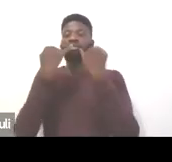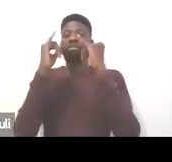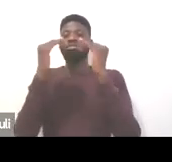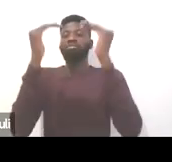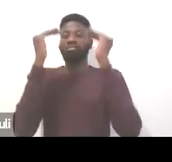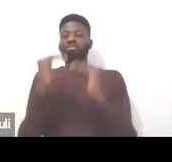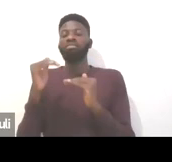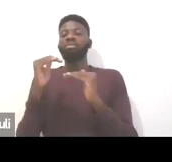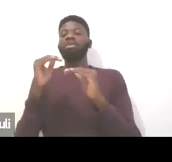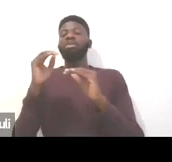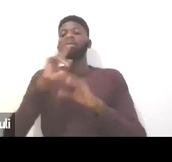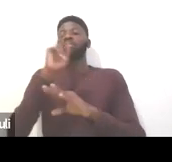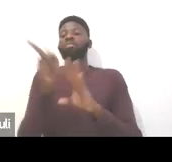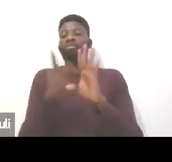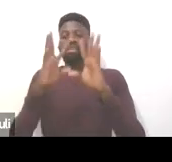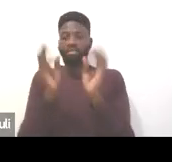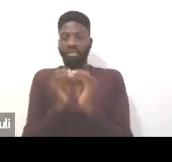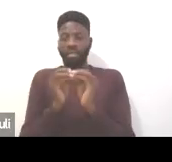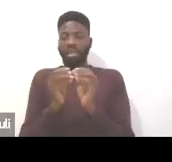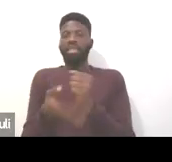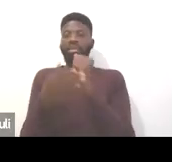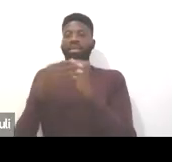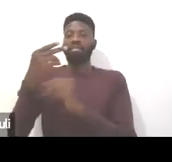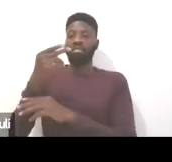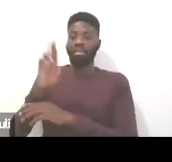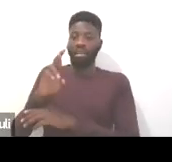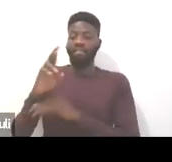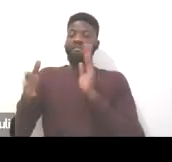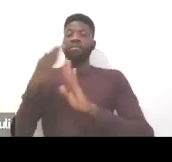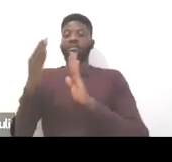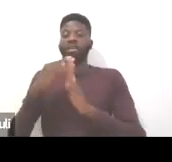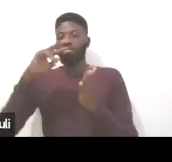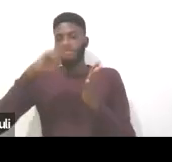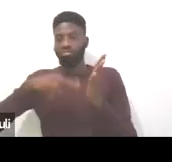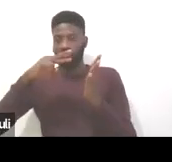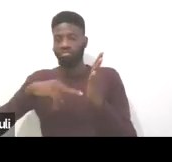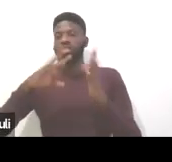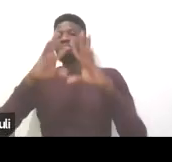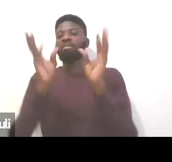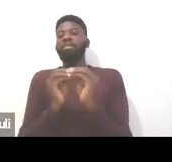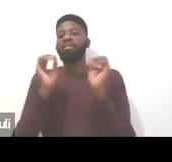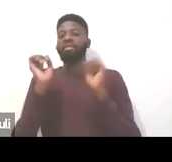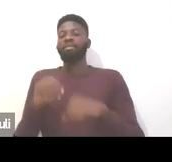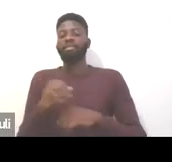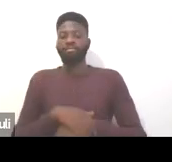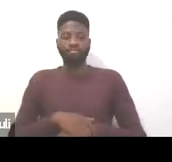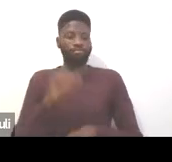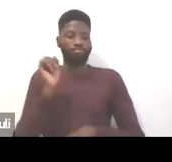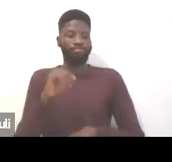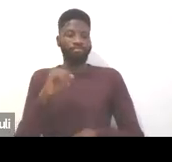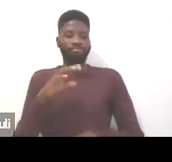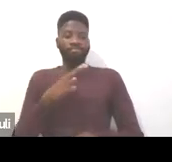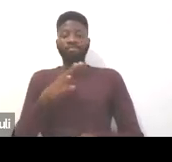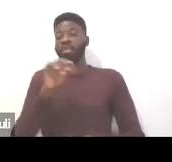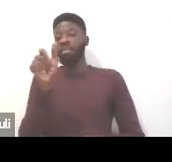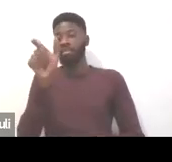when the HR personnel doesn't have time. Yes. Sawa. Laura, you want to say